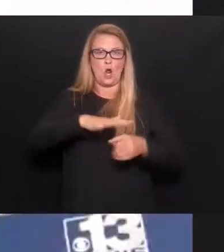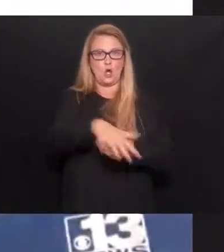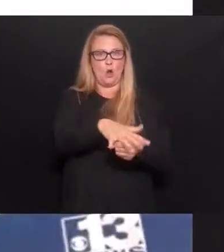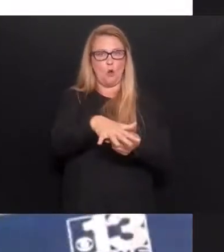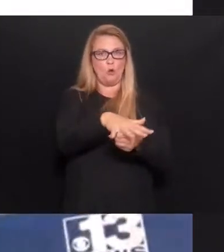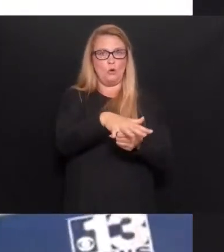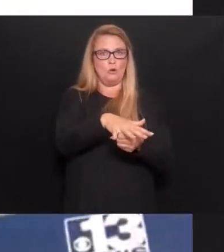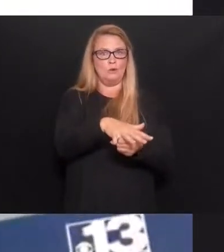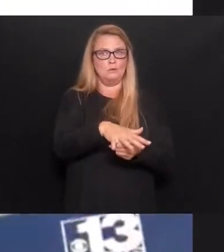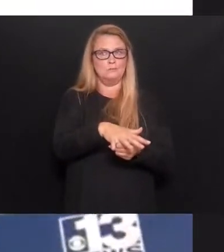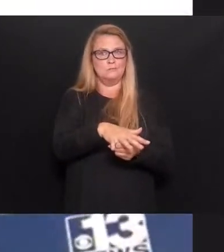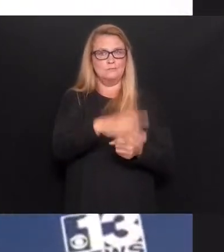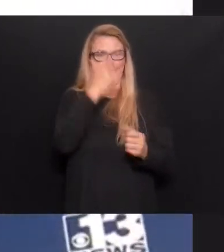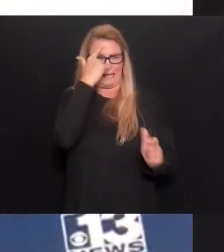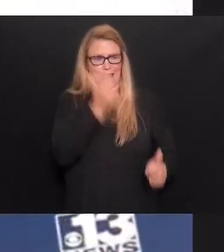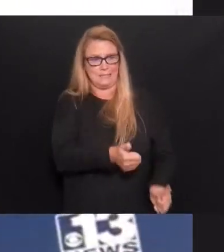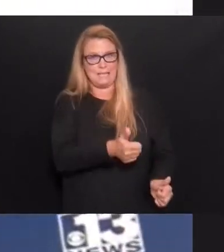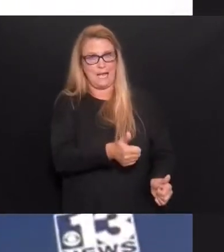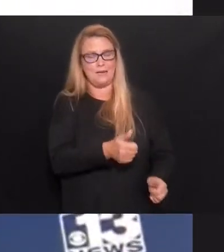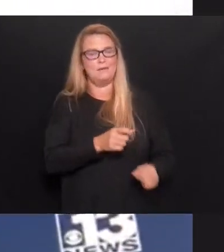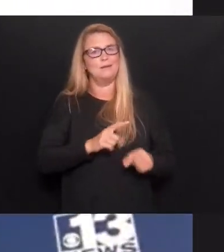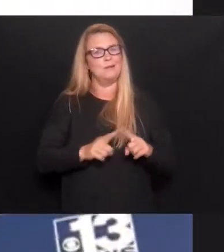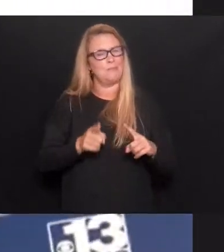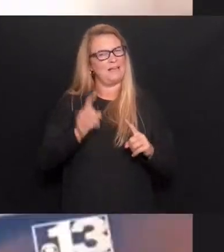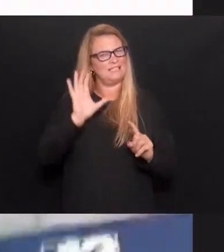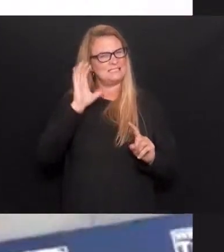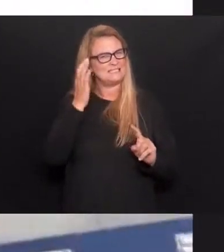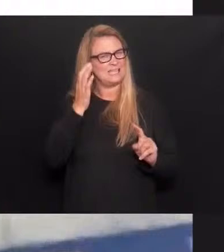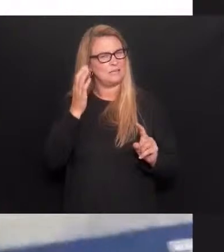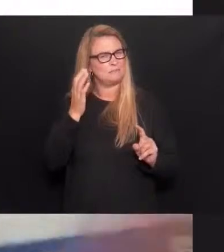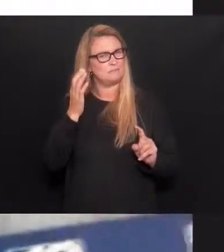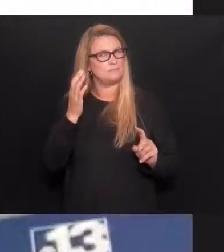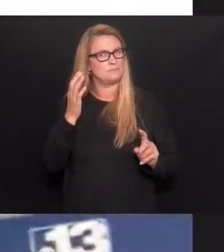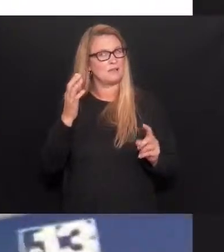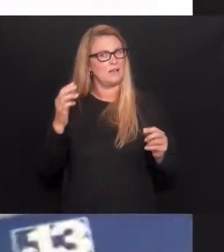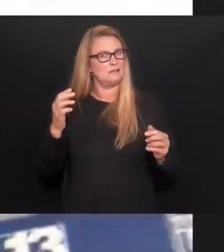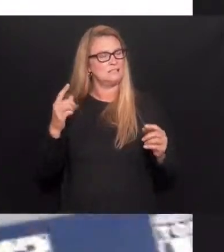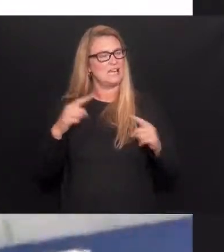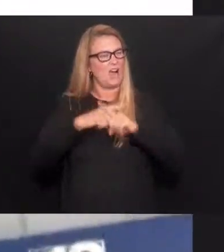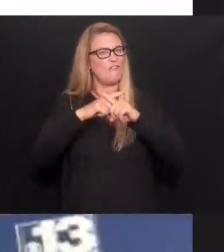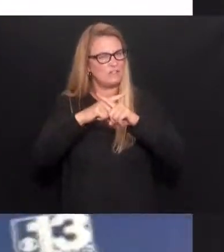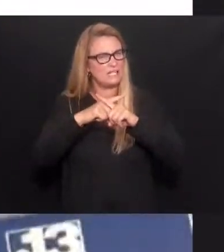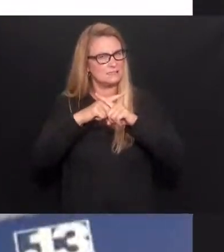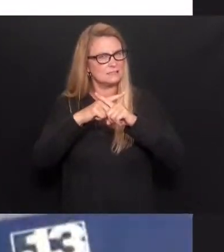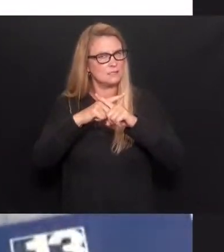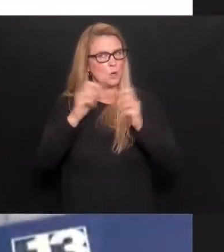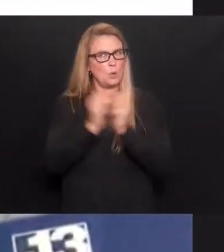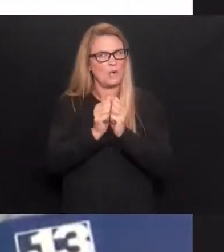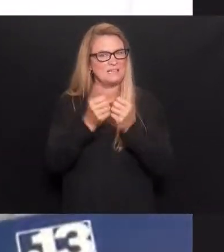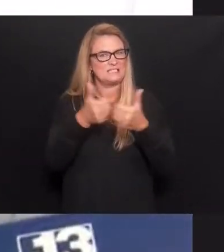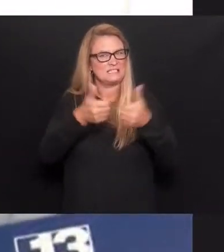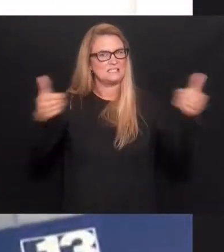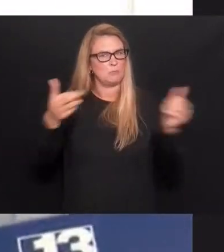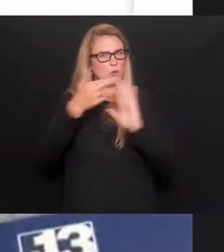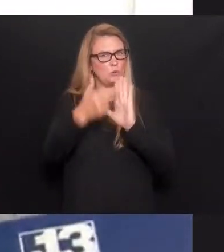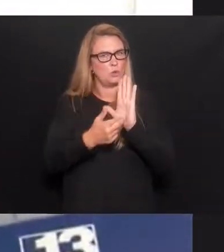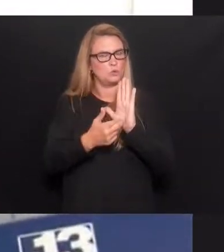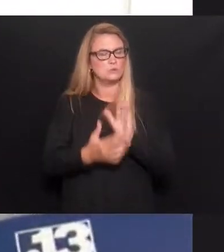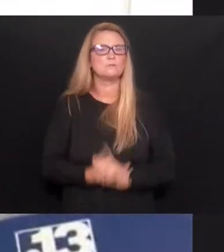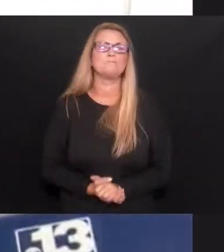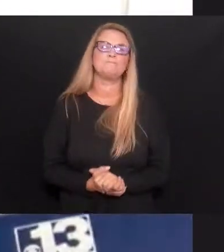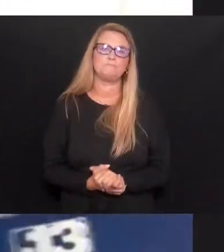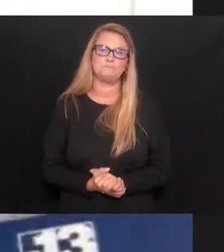their own decisions, but we could be running into trouble here with people going from one county to another with different rules. Well,